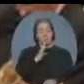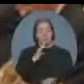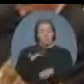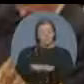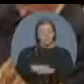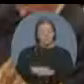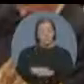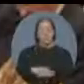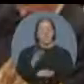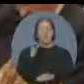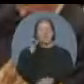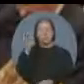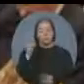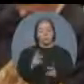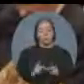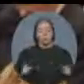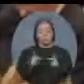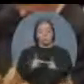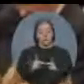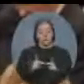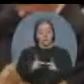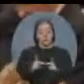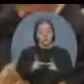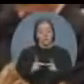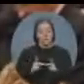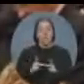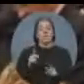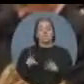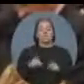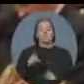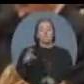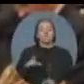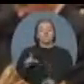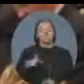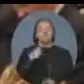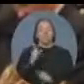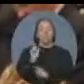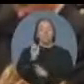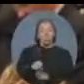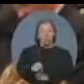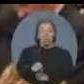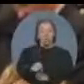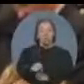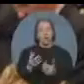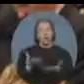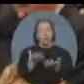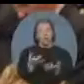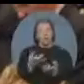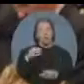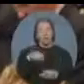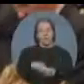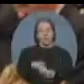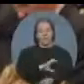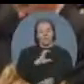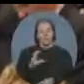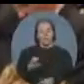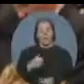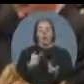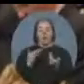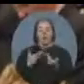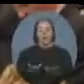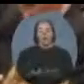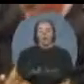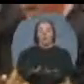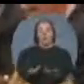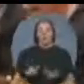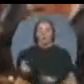expressed their view on the future of the country. Quebecers said yes to Canada. Yes, we do not